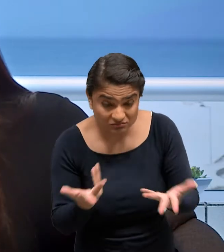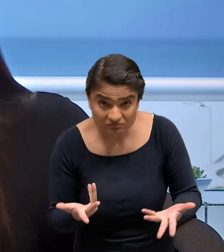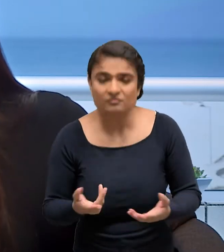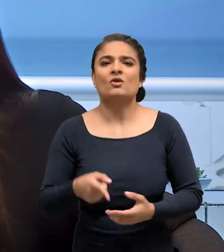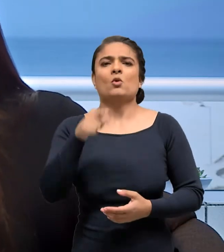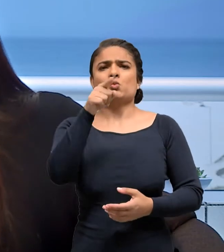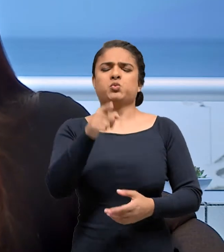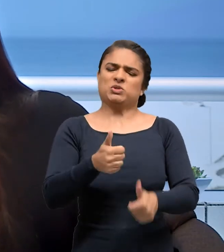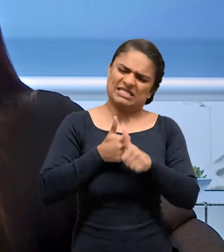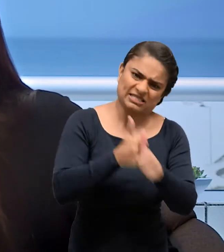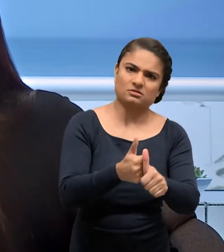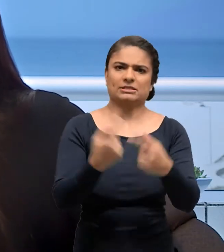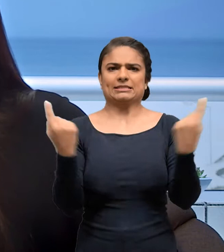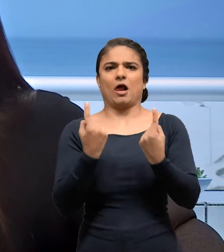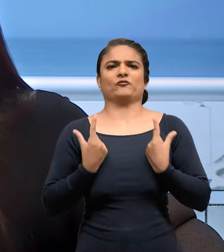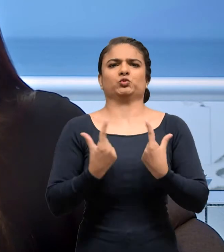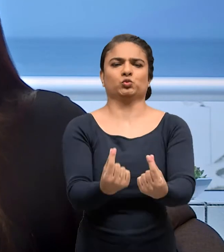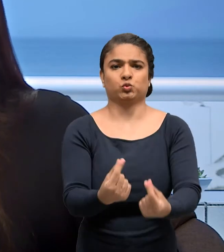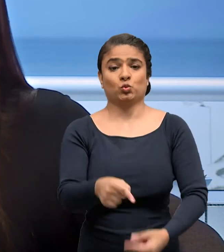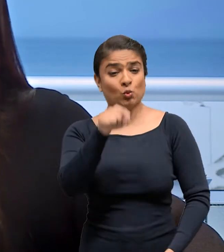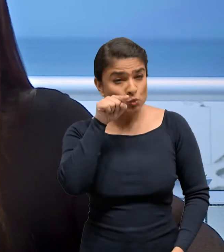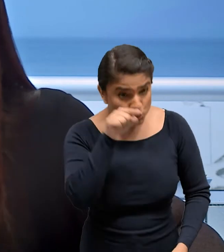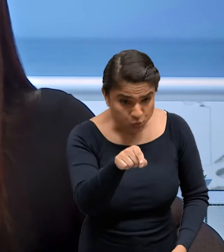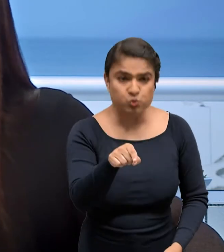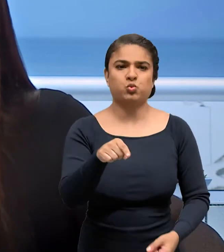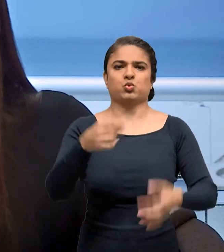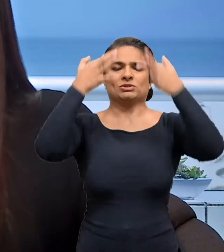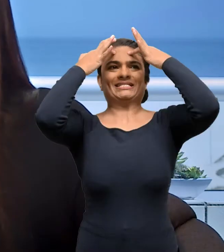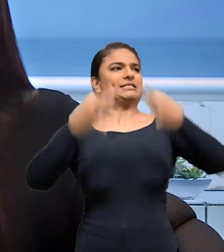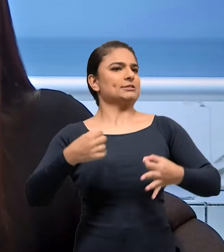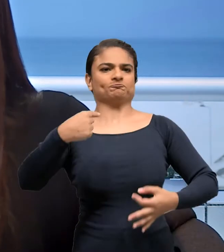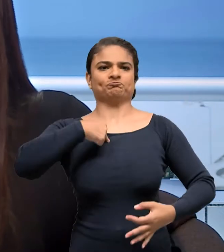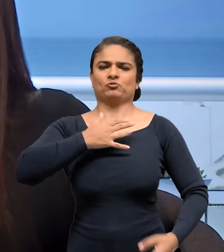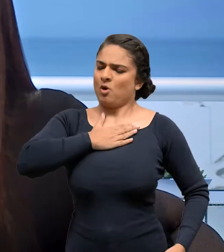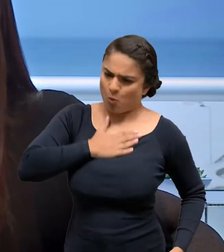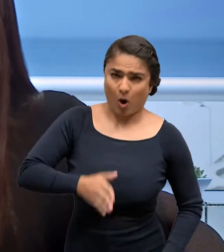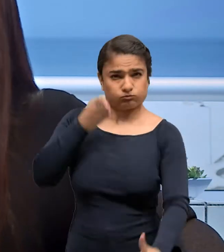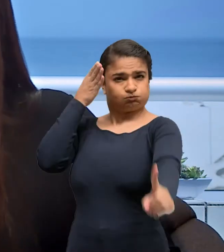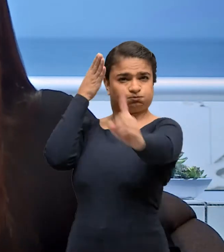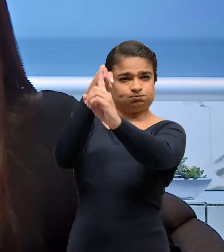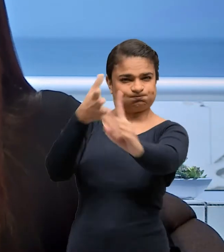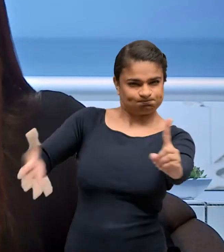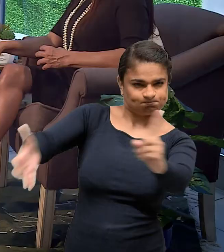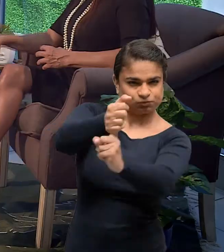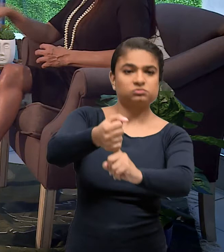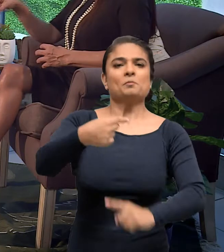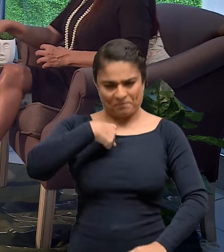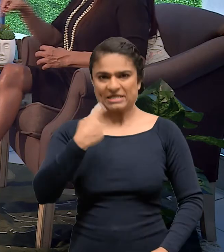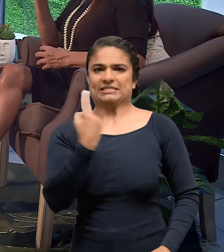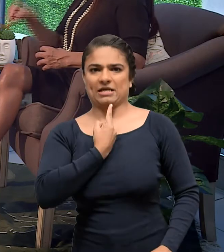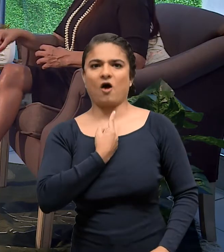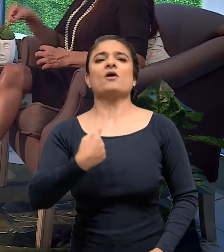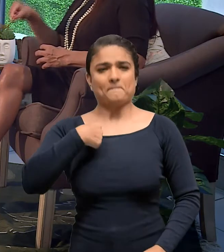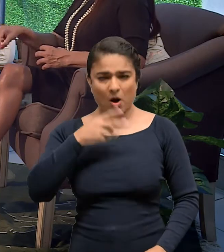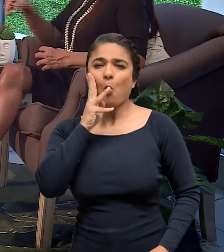yourself. You need to make a decision. I am going to be that spotlight. And I